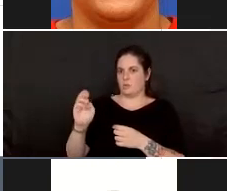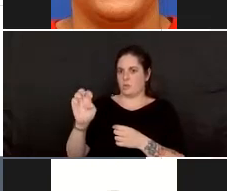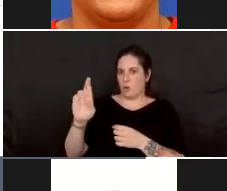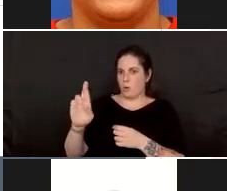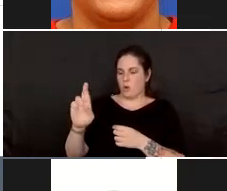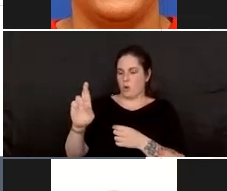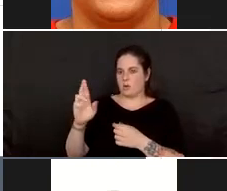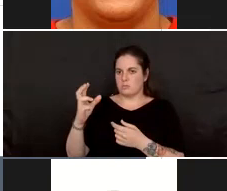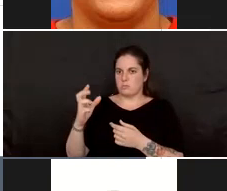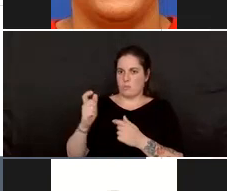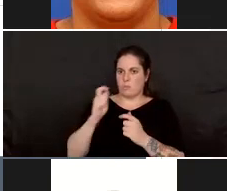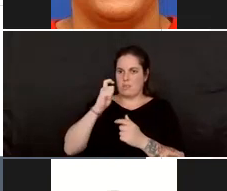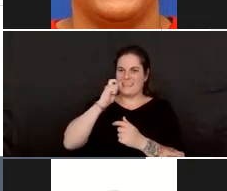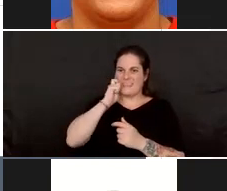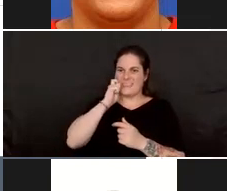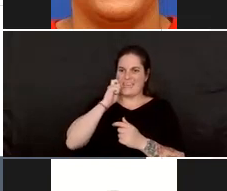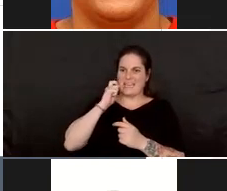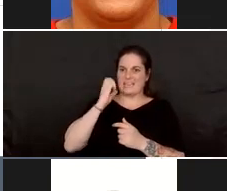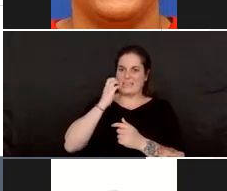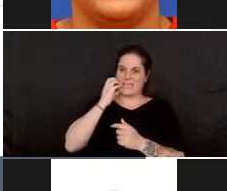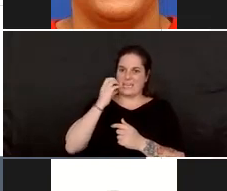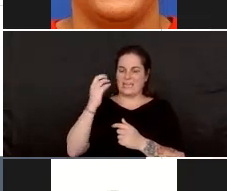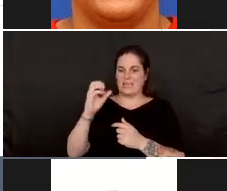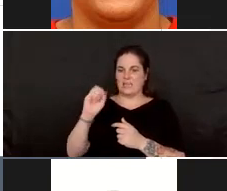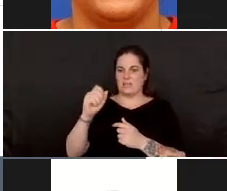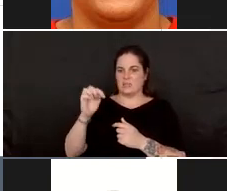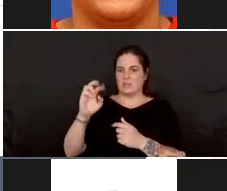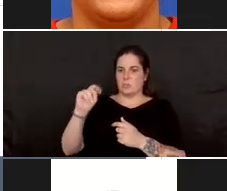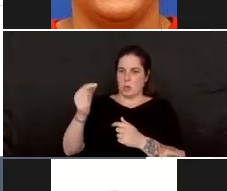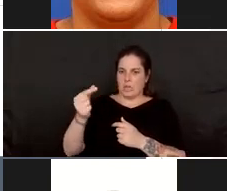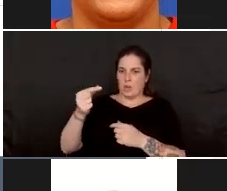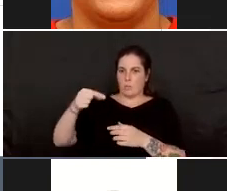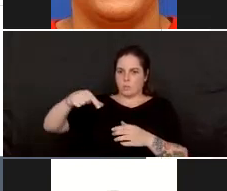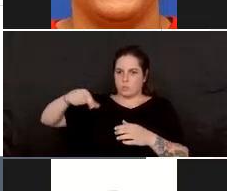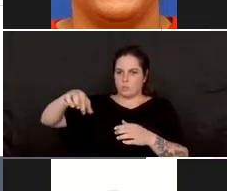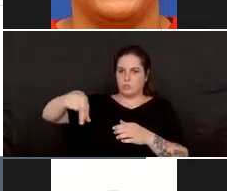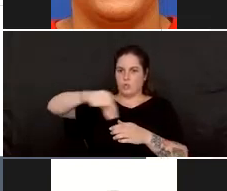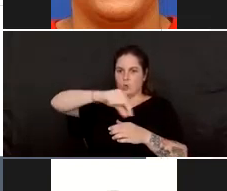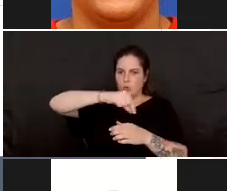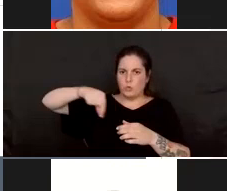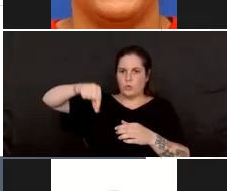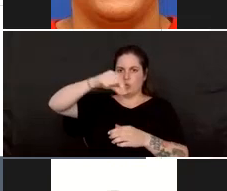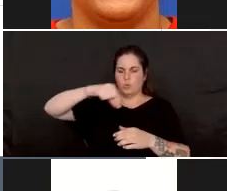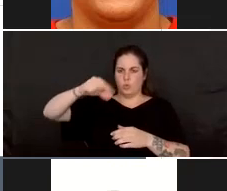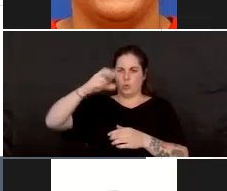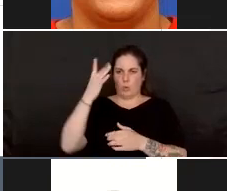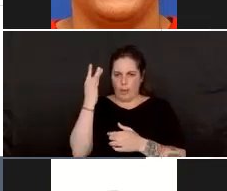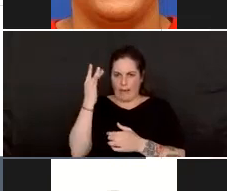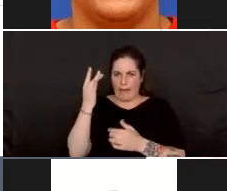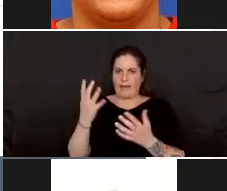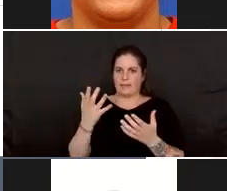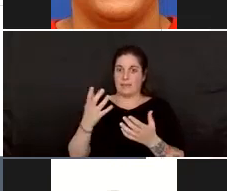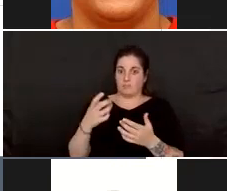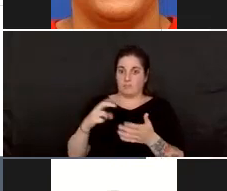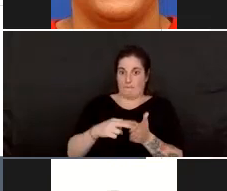And it's extremely thick because it's meant to absorb the shock that the car experiences when it hits a